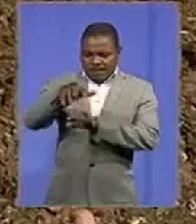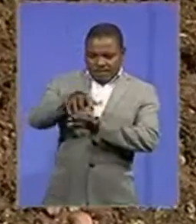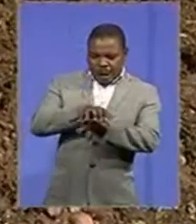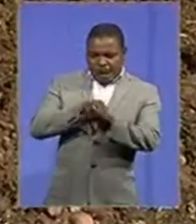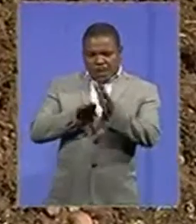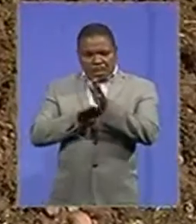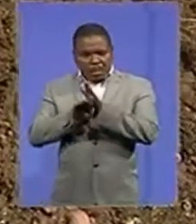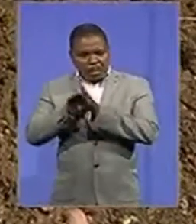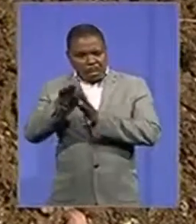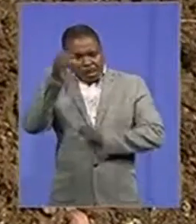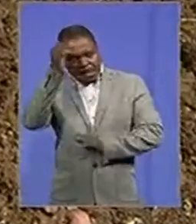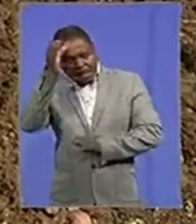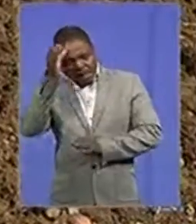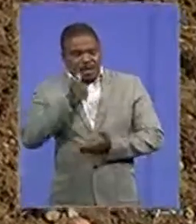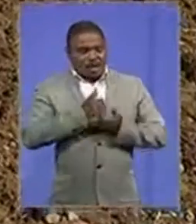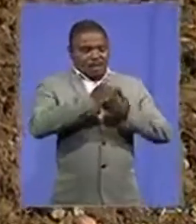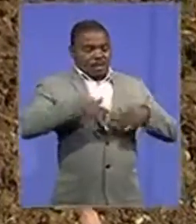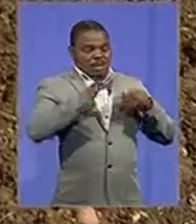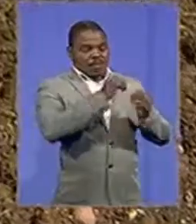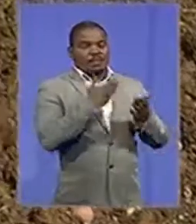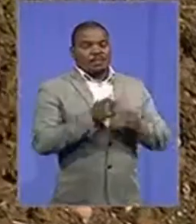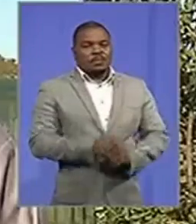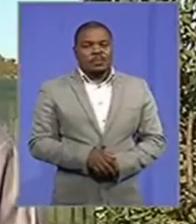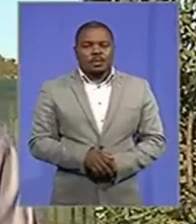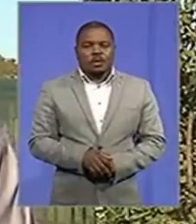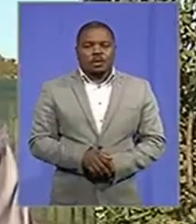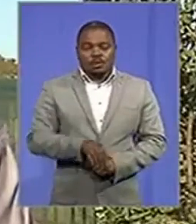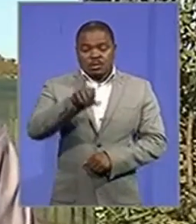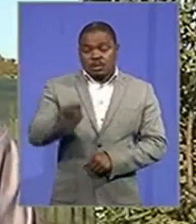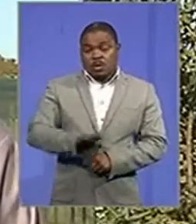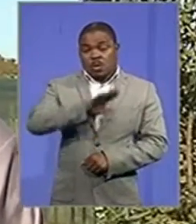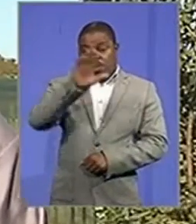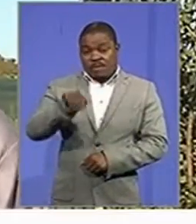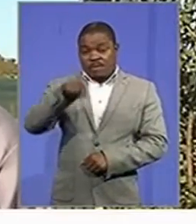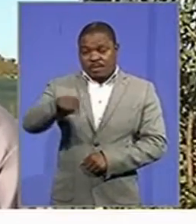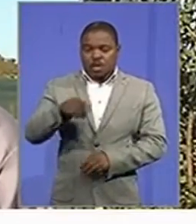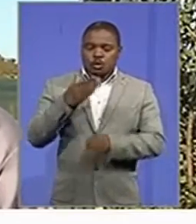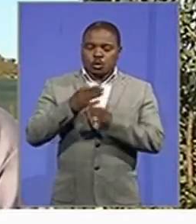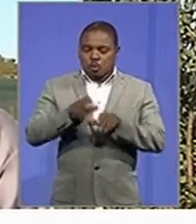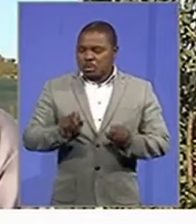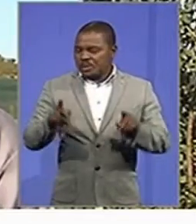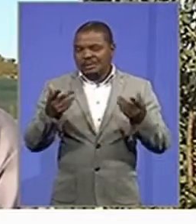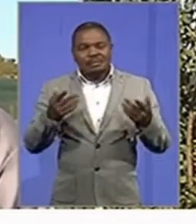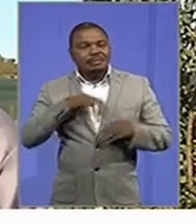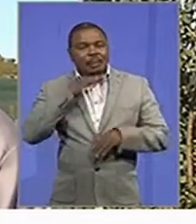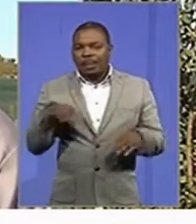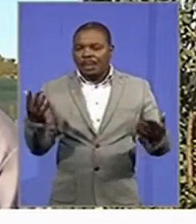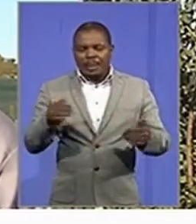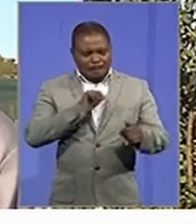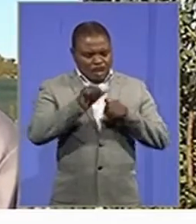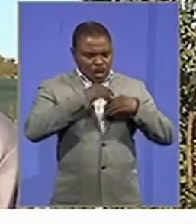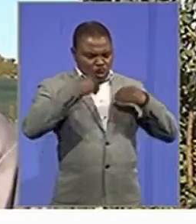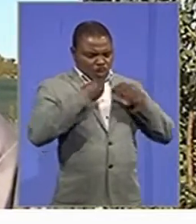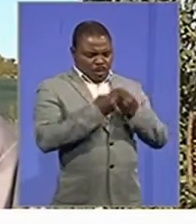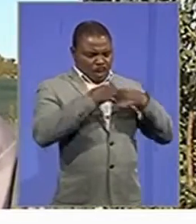kaonafatša bophelo bja gagwe. We are lacking job opportunity in South Africa, so why we don't start our own thing